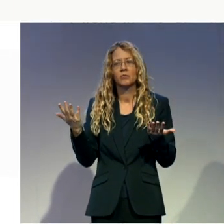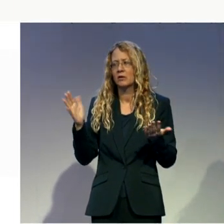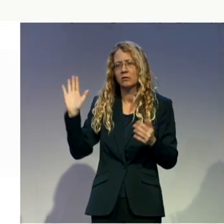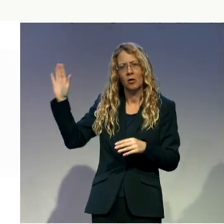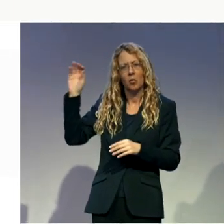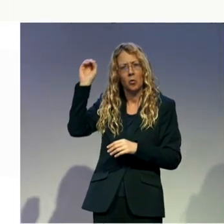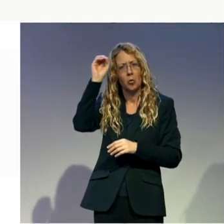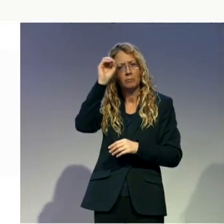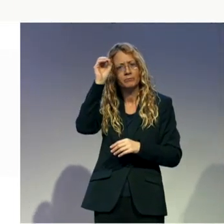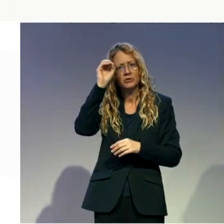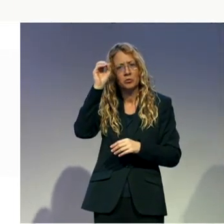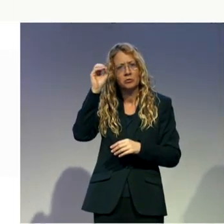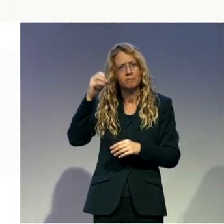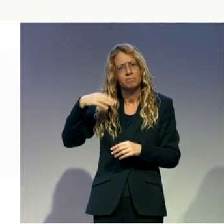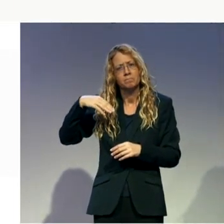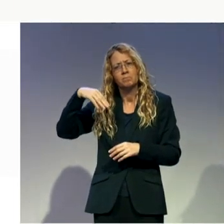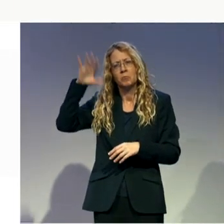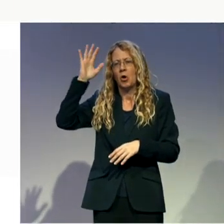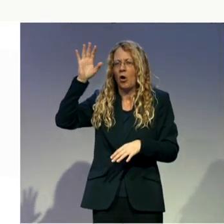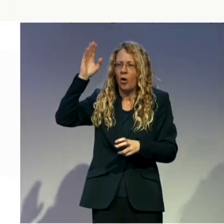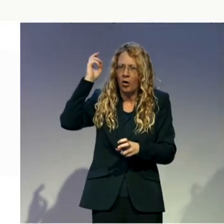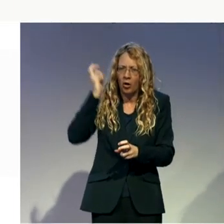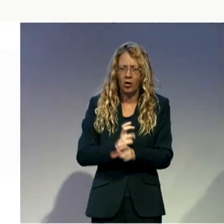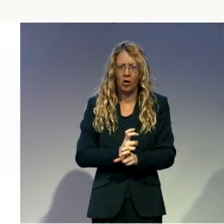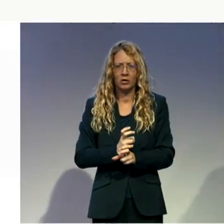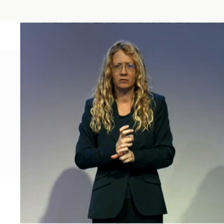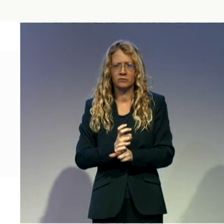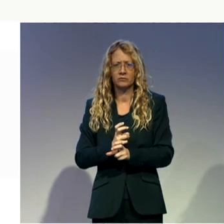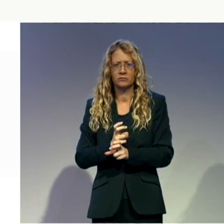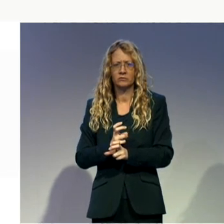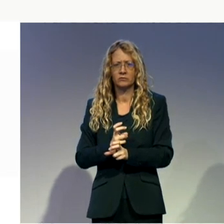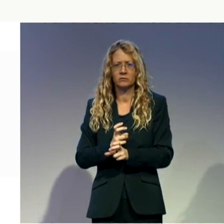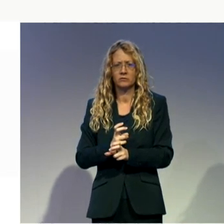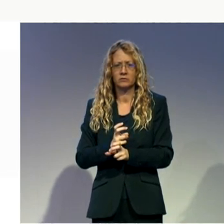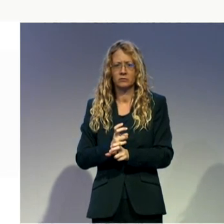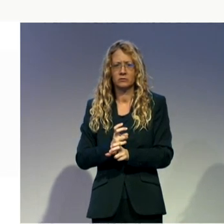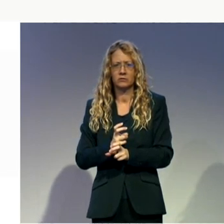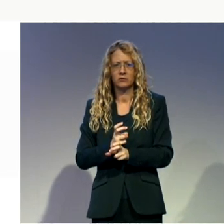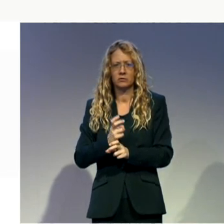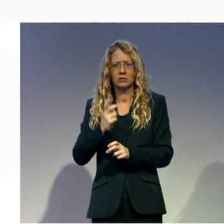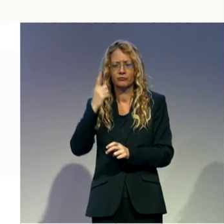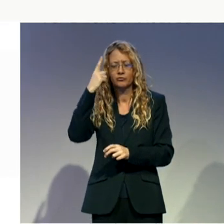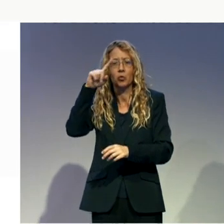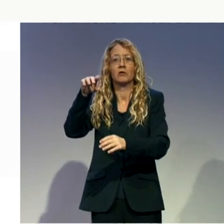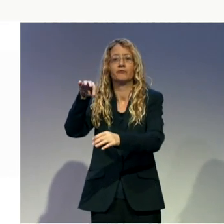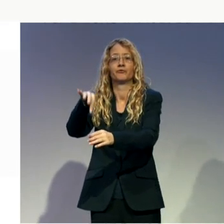aspect of making elections accessible at a national level.